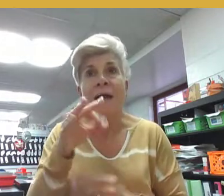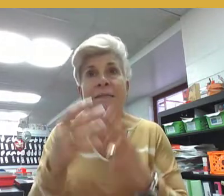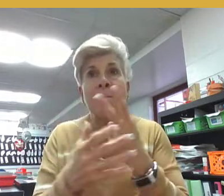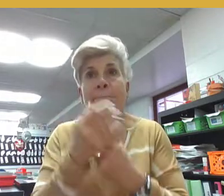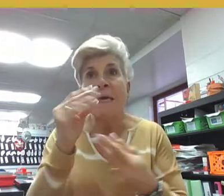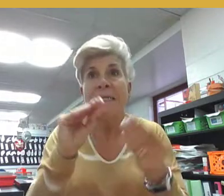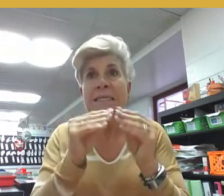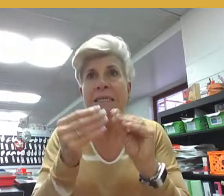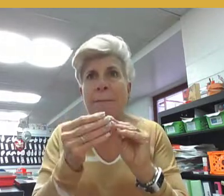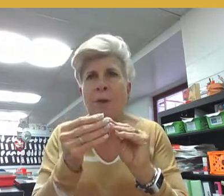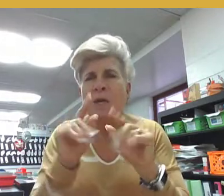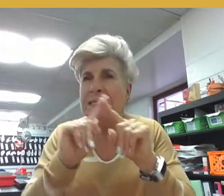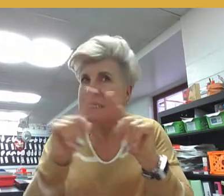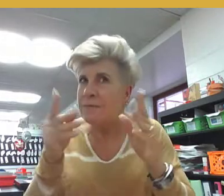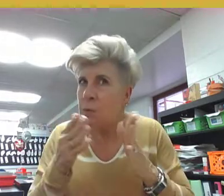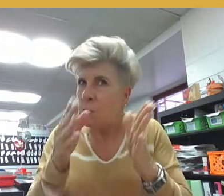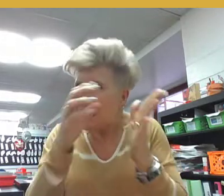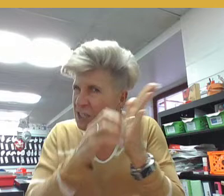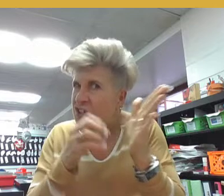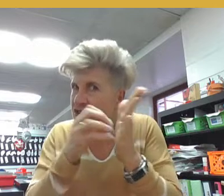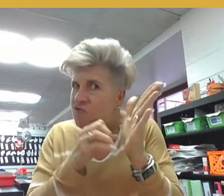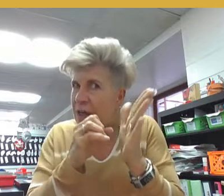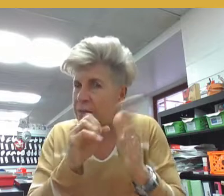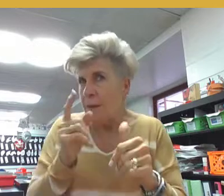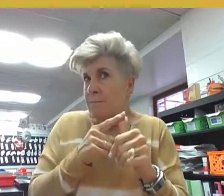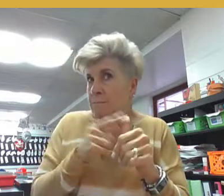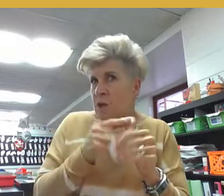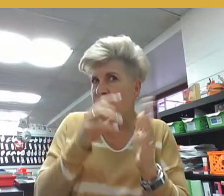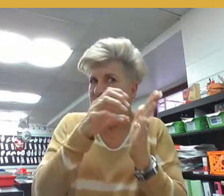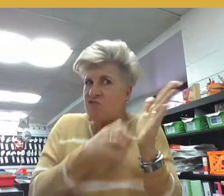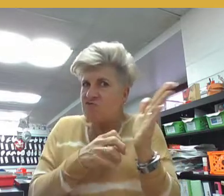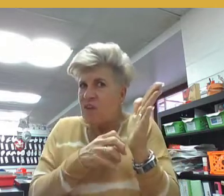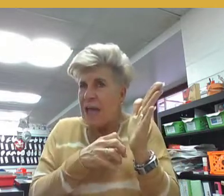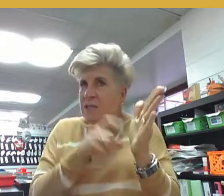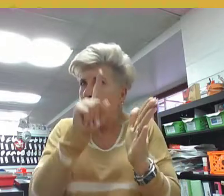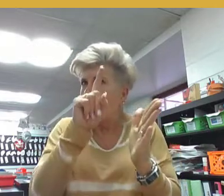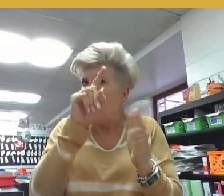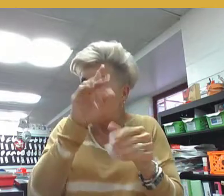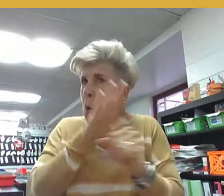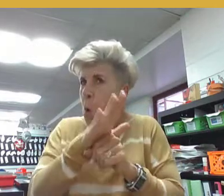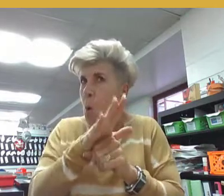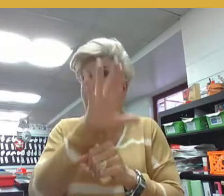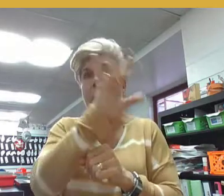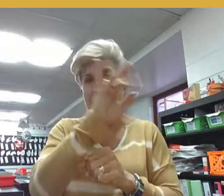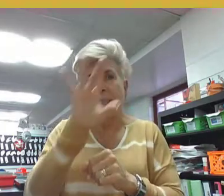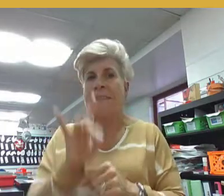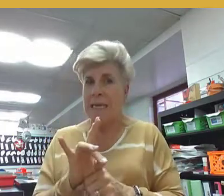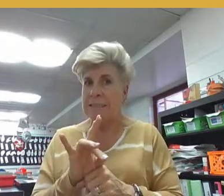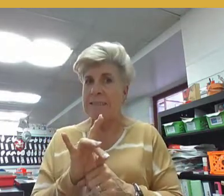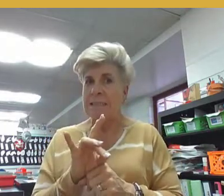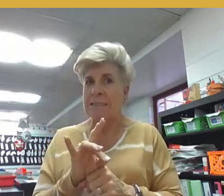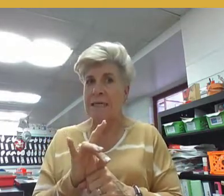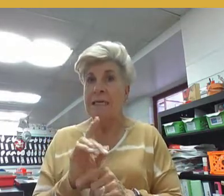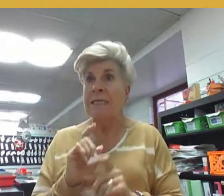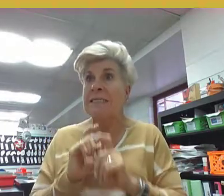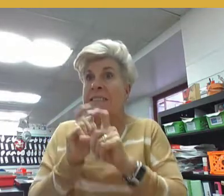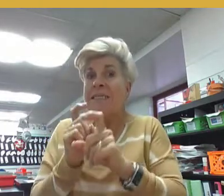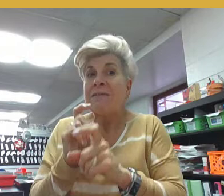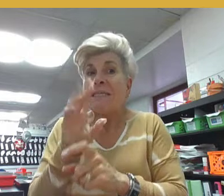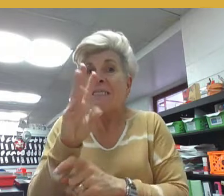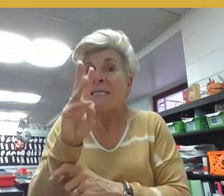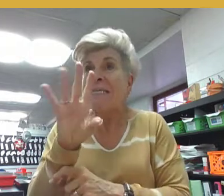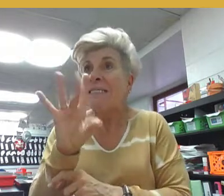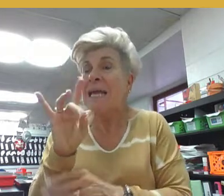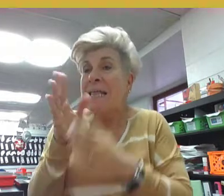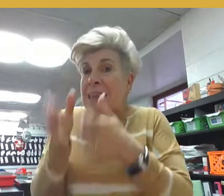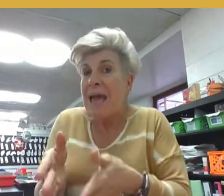Let's find a mixed number for 14 eighths. First, subtract out 1 whole, or 8 eighths. That